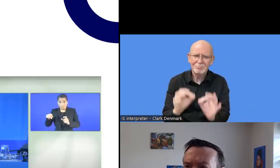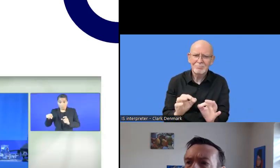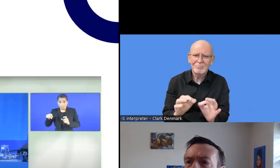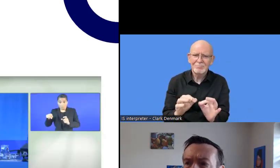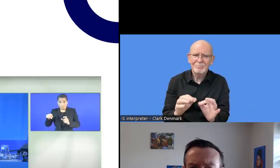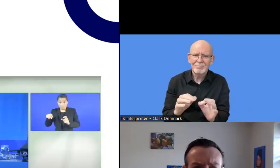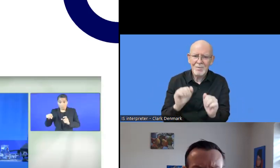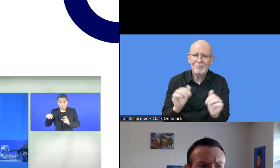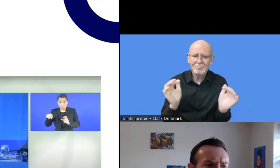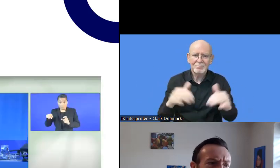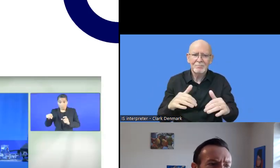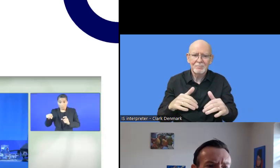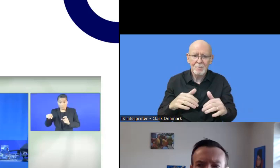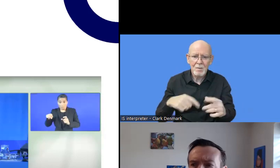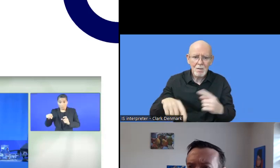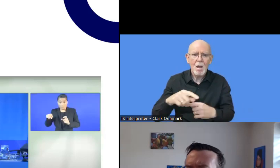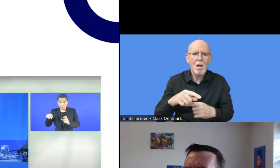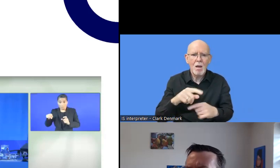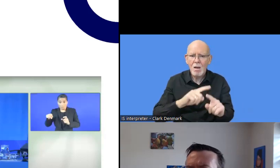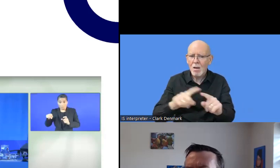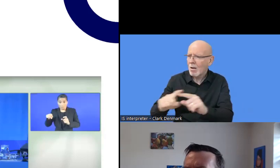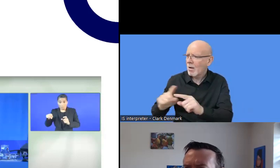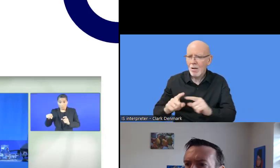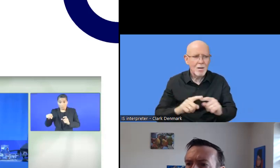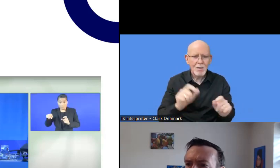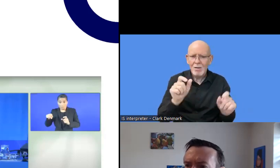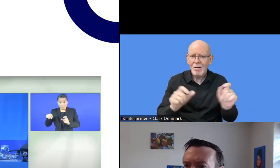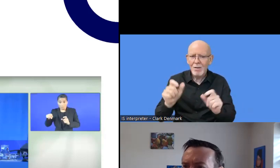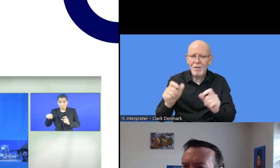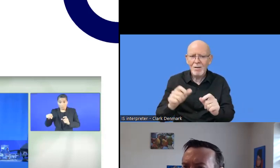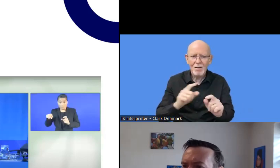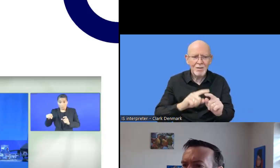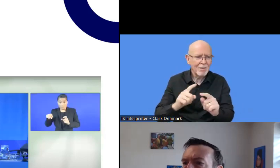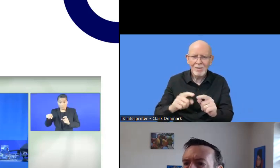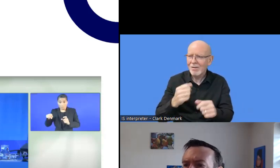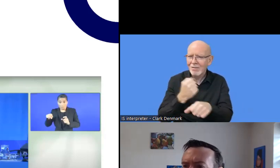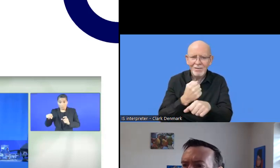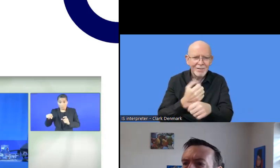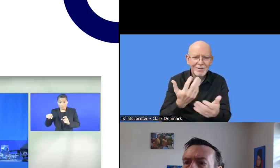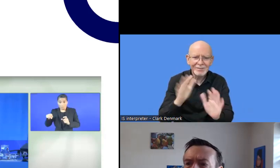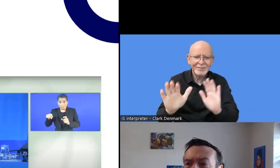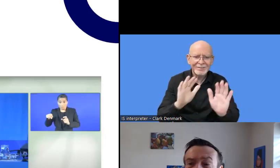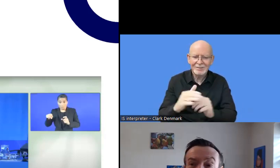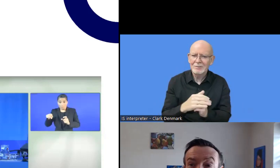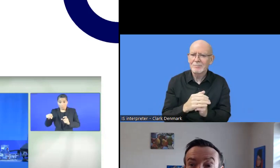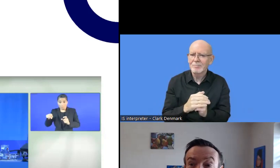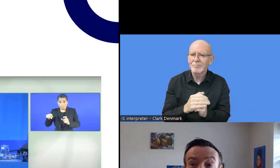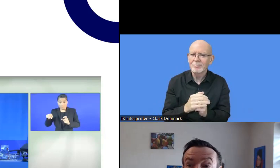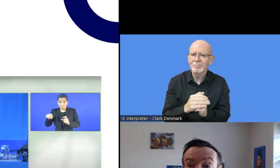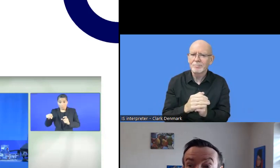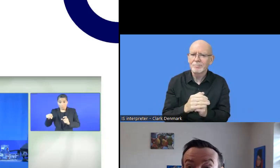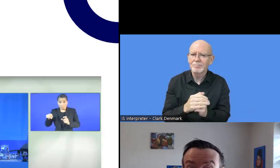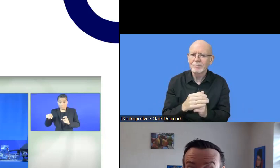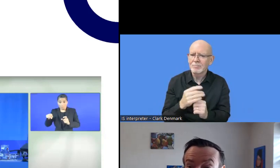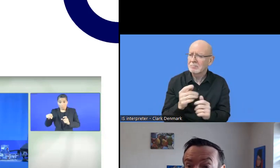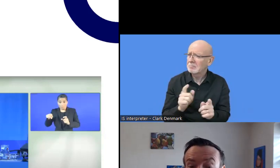as I said, very few conferences have this broad variety of contacts. It's also an opportunity for me to